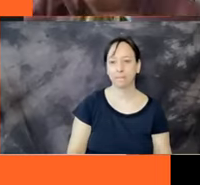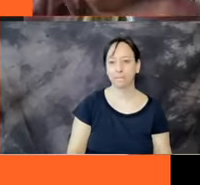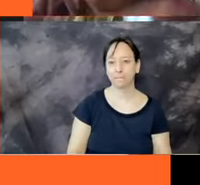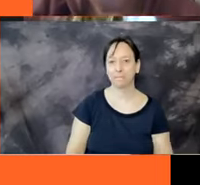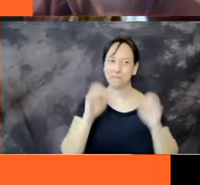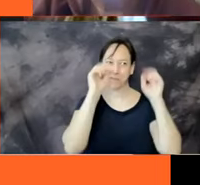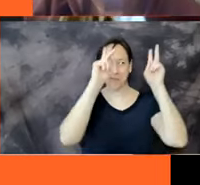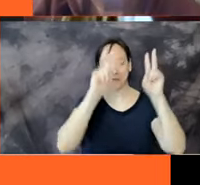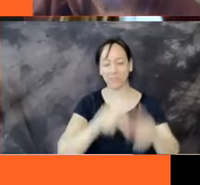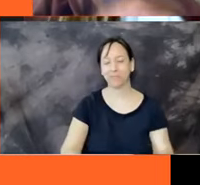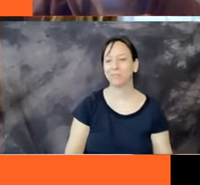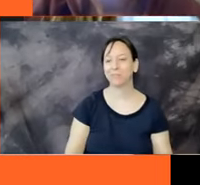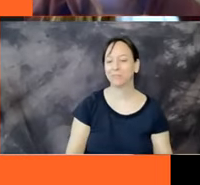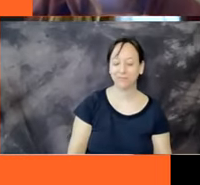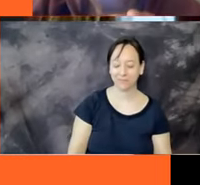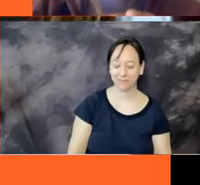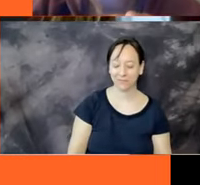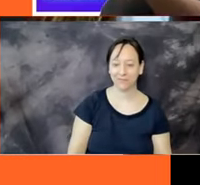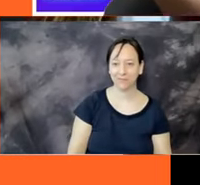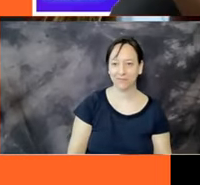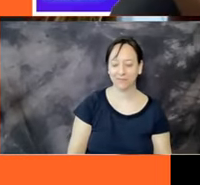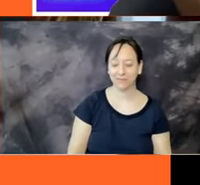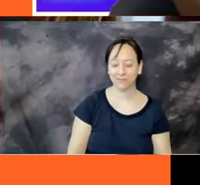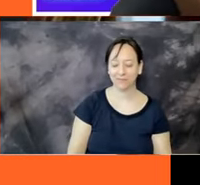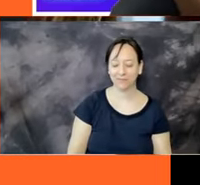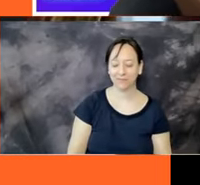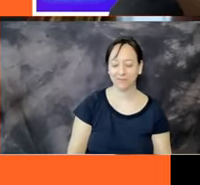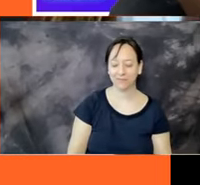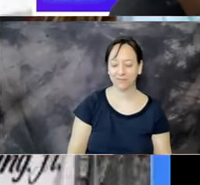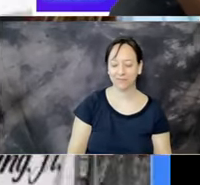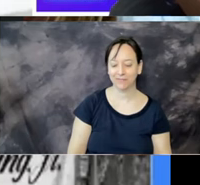Okay. All right, and we'll make sure we advance the slide here.